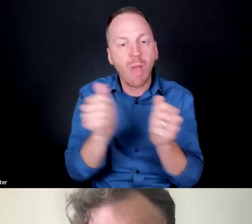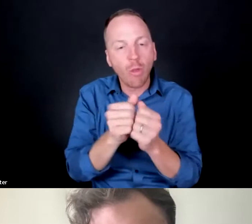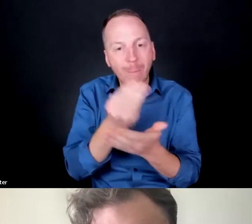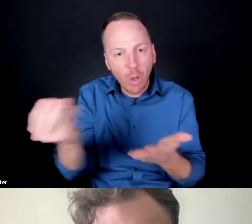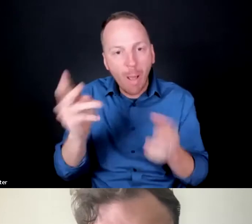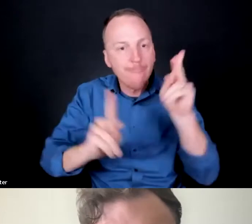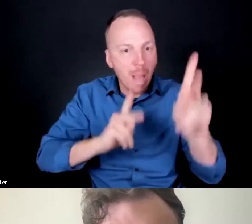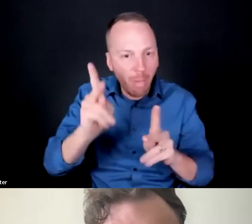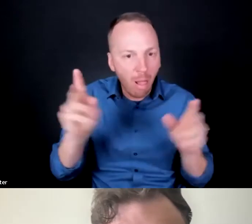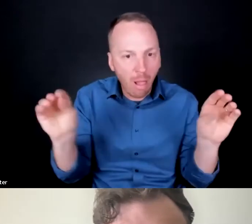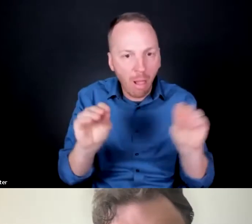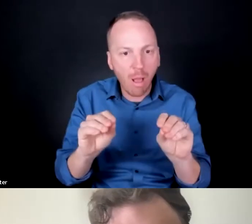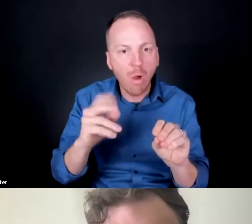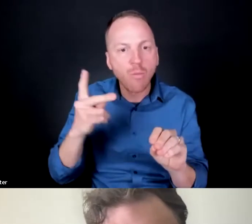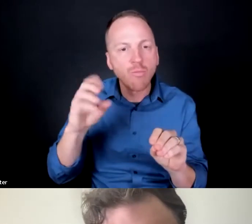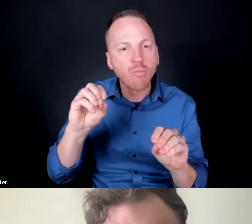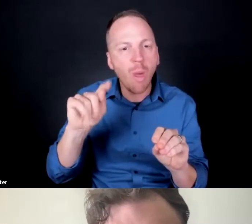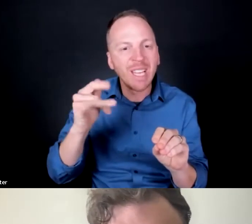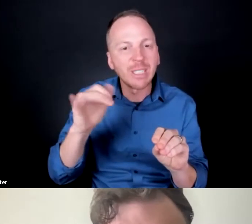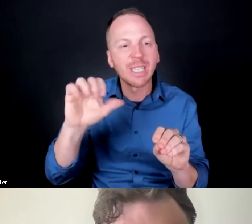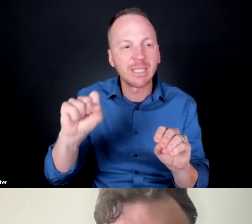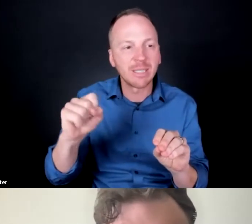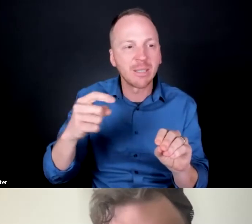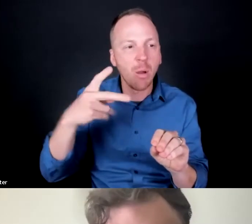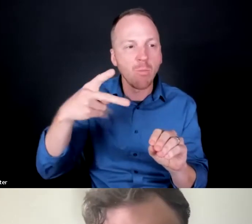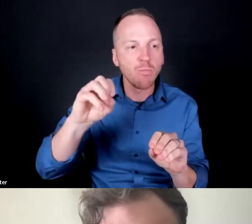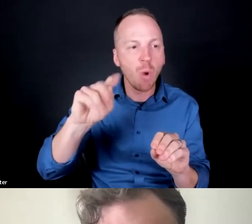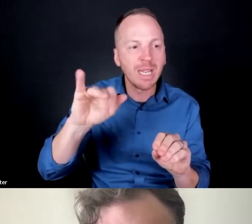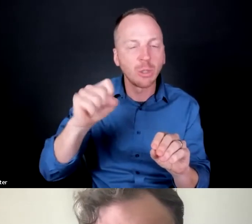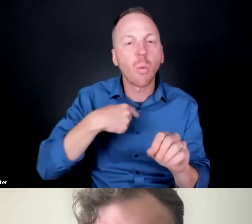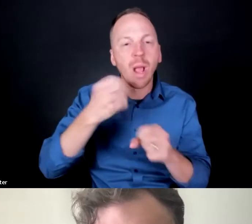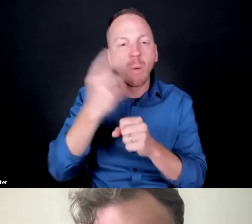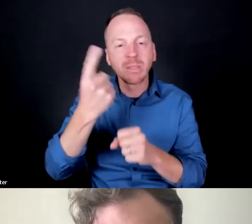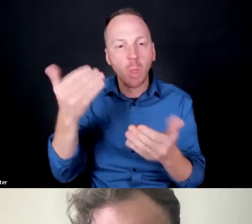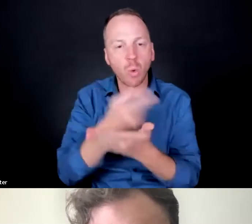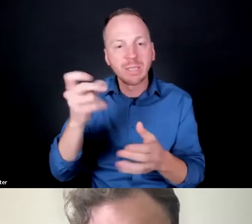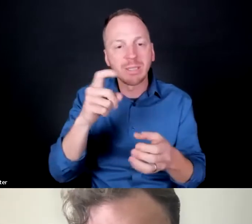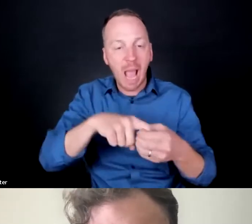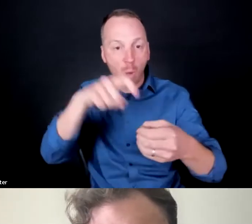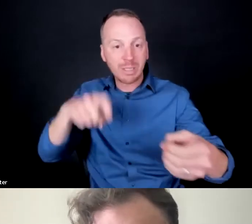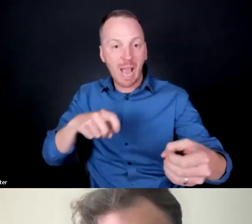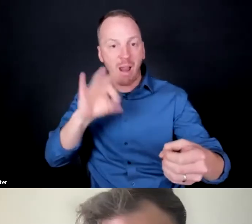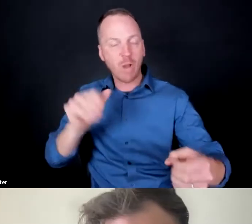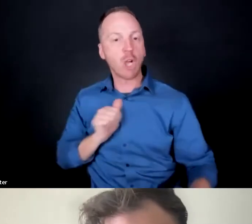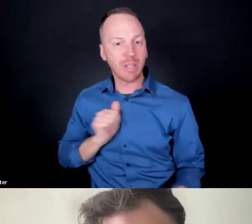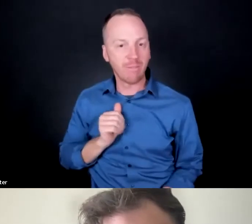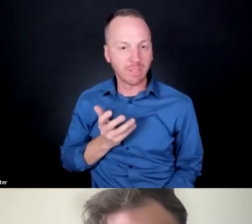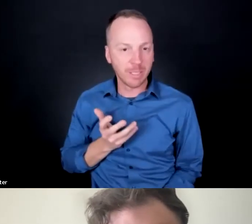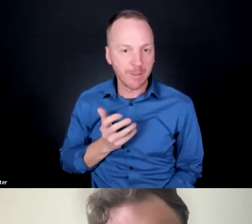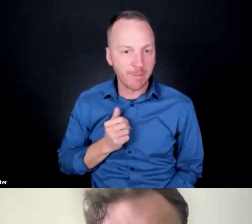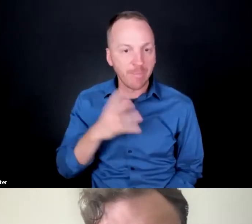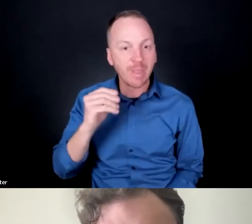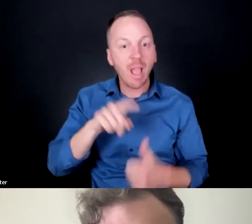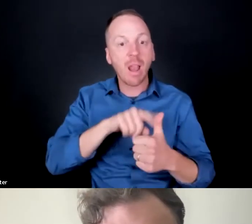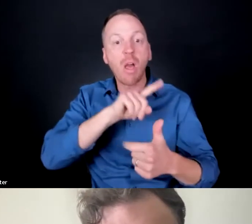people, we pull together all of these things, and then we create something fundamentally new, but it's outside of ourselves. And then on